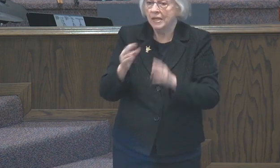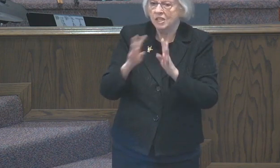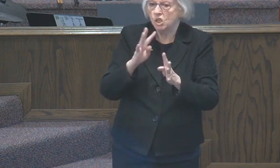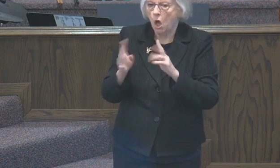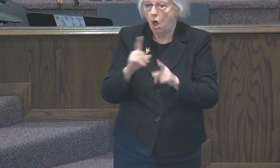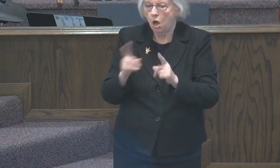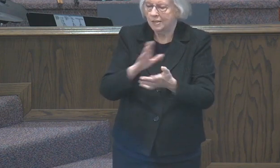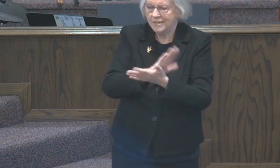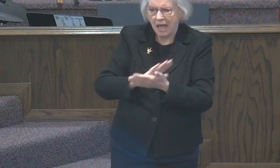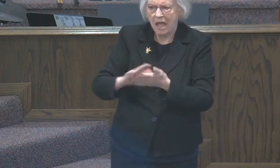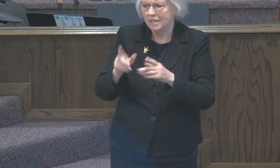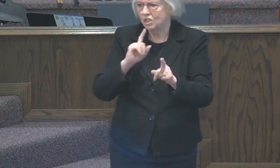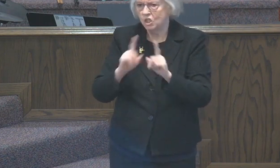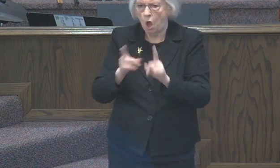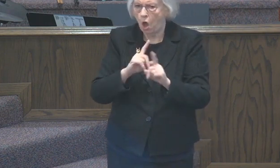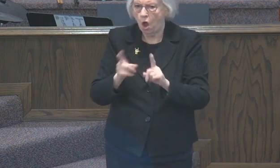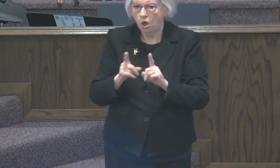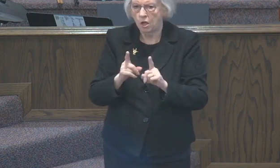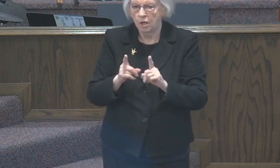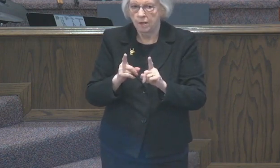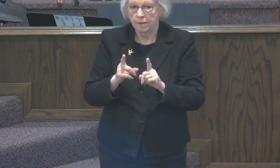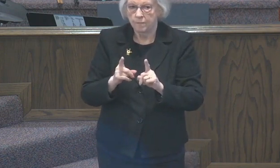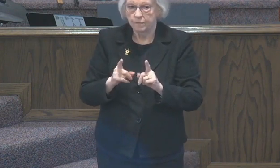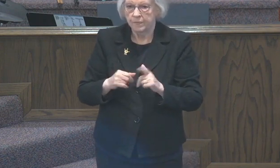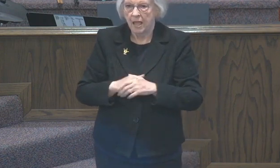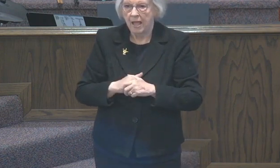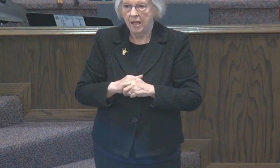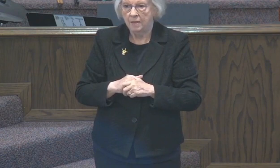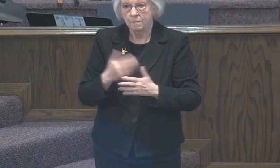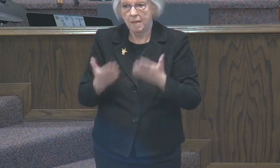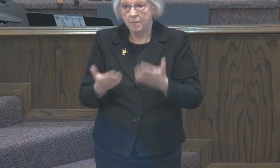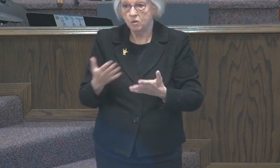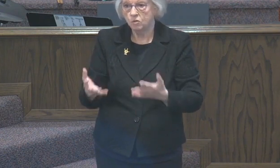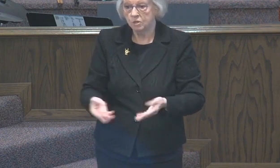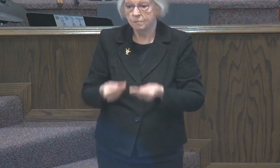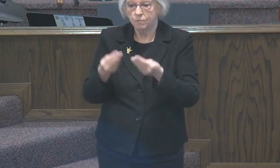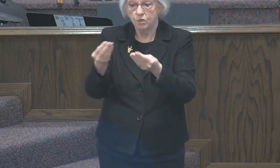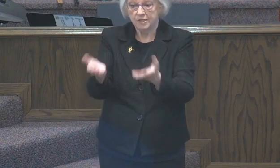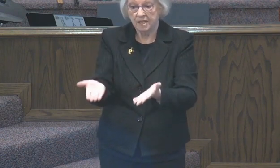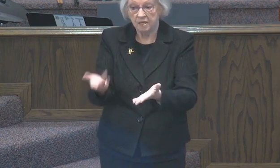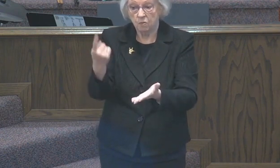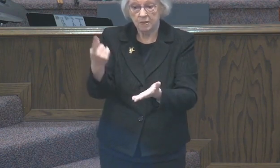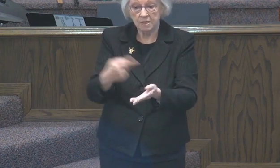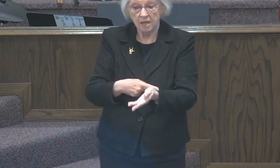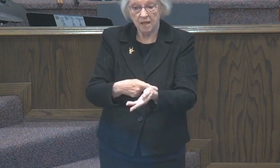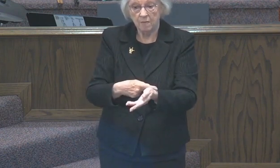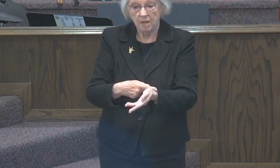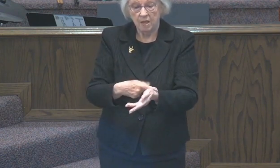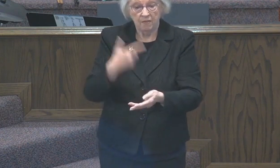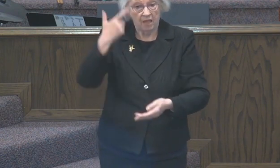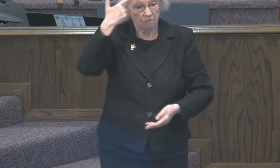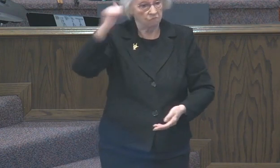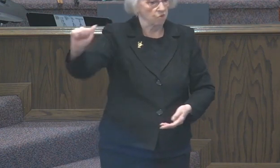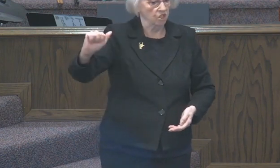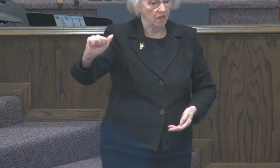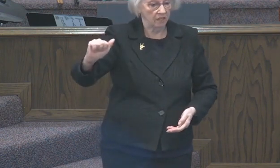leave them in their sin to God. That was verse